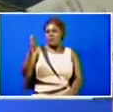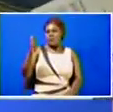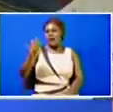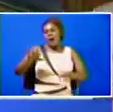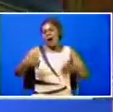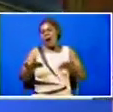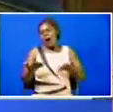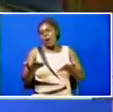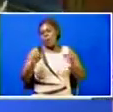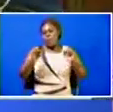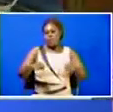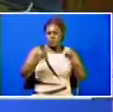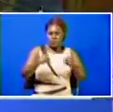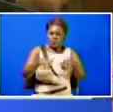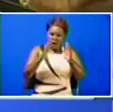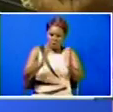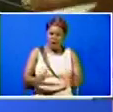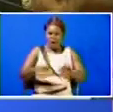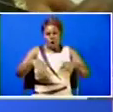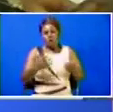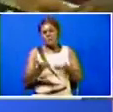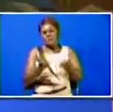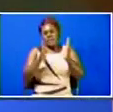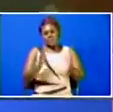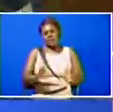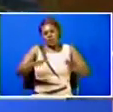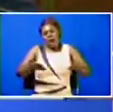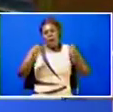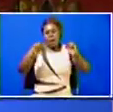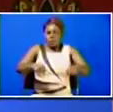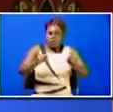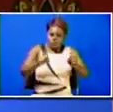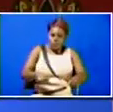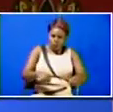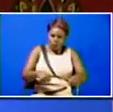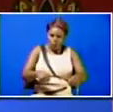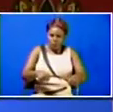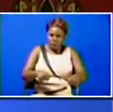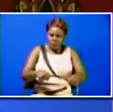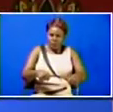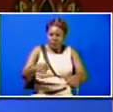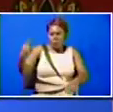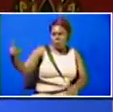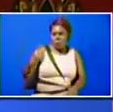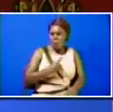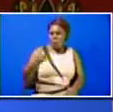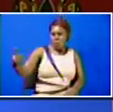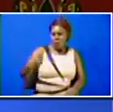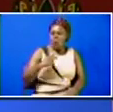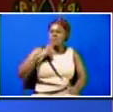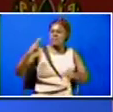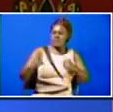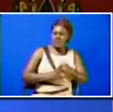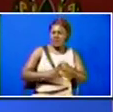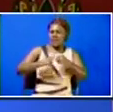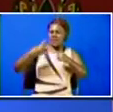How can a farmer or a trader be able to make